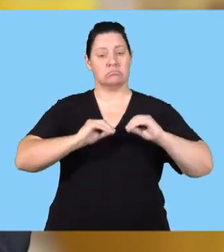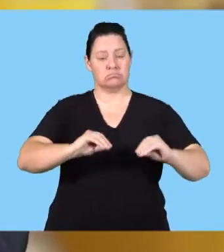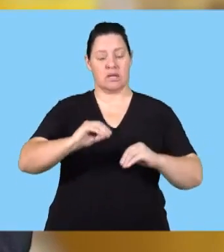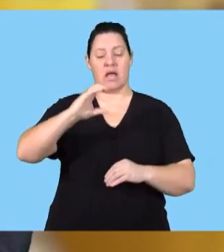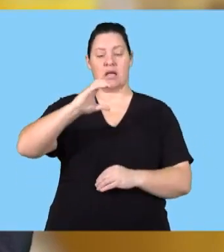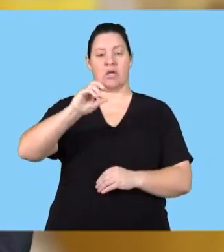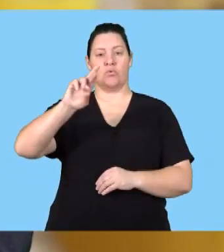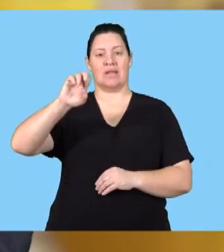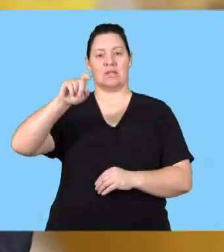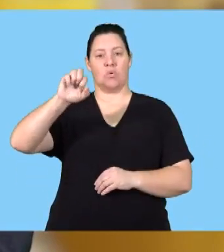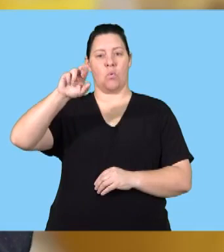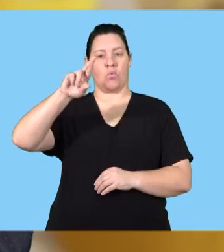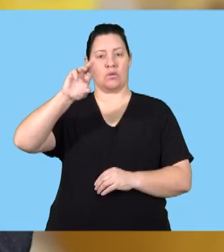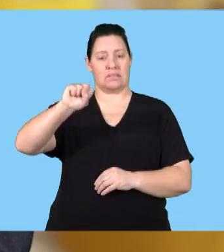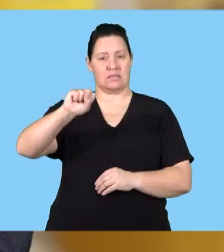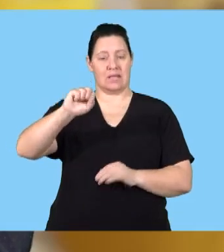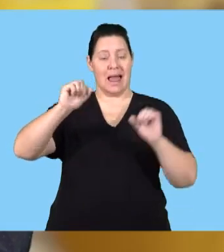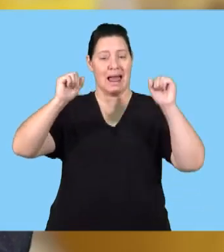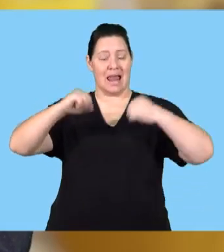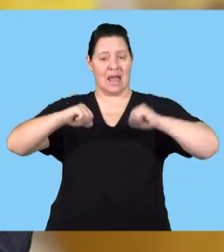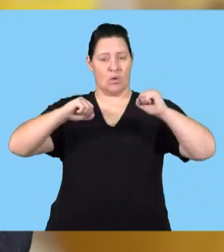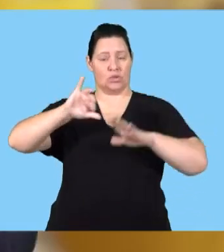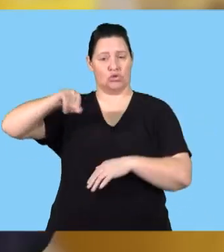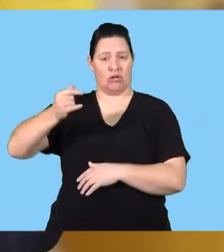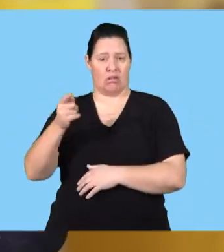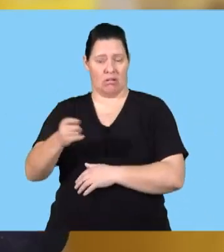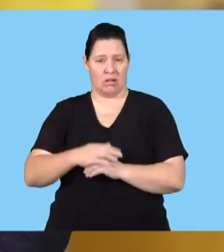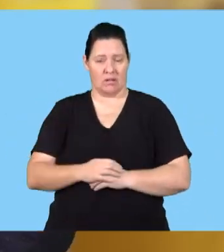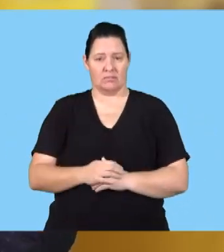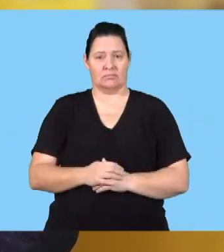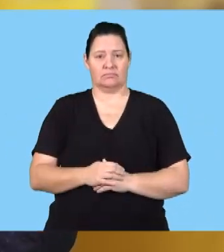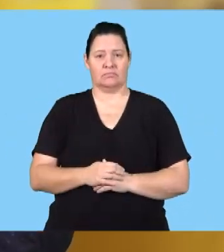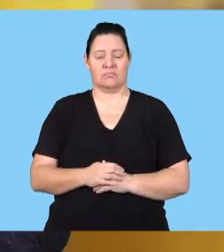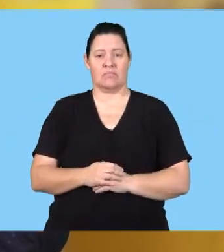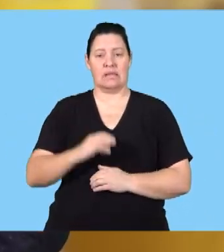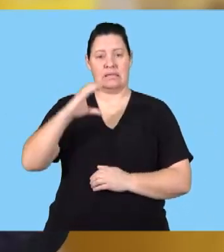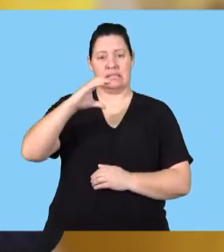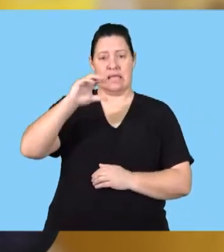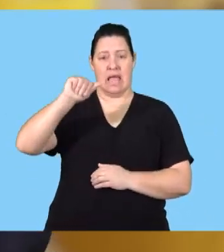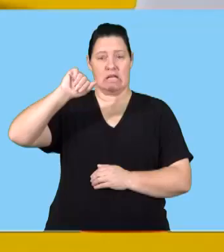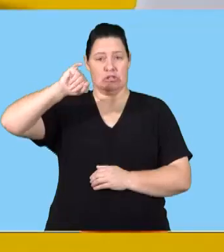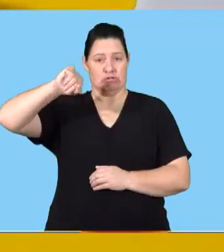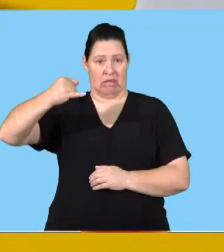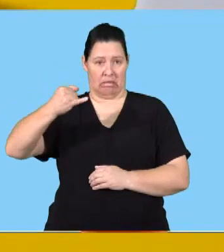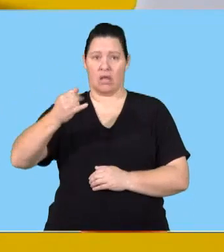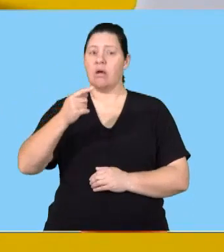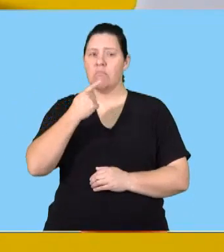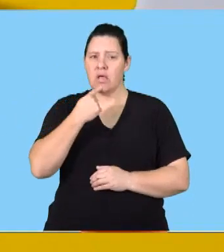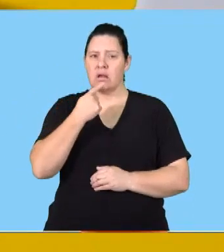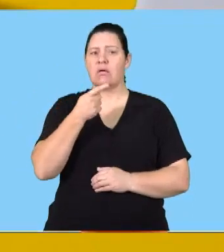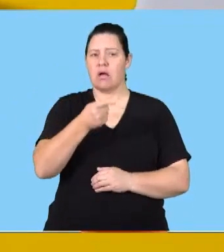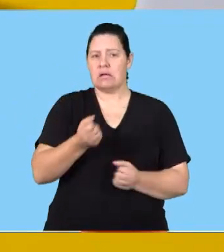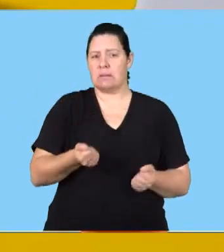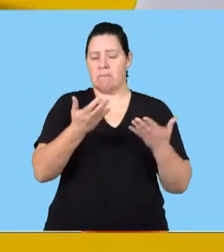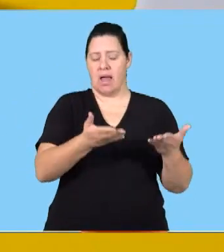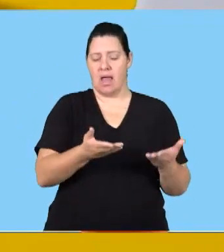to the Creditors, Allowances Journal. Did you know that when a supplier delivers bad